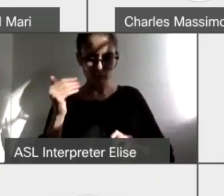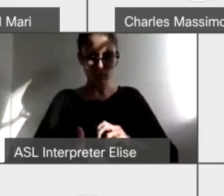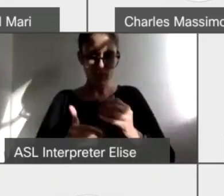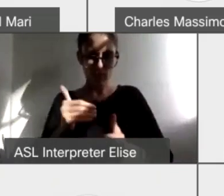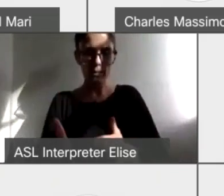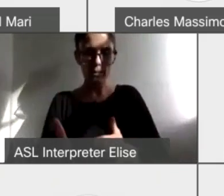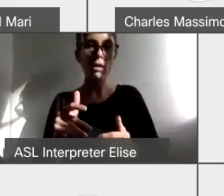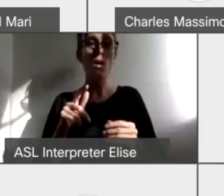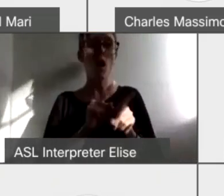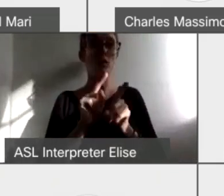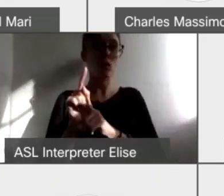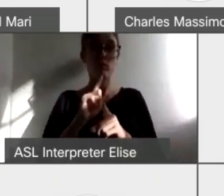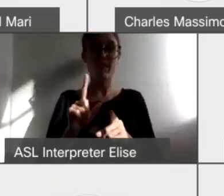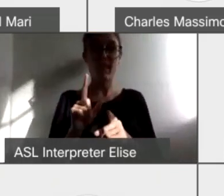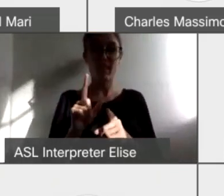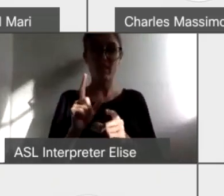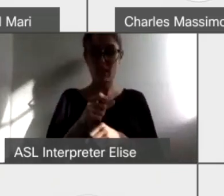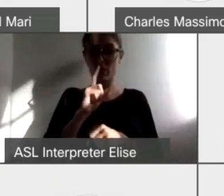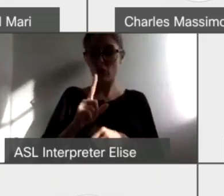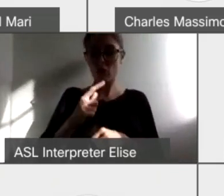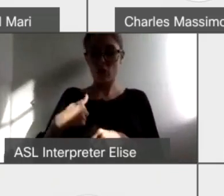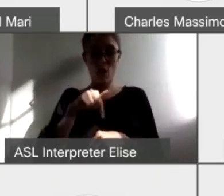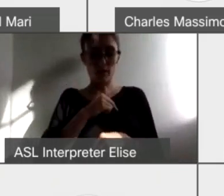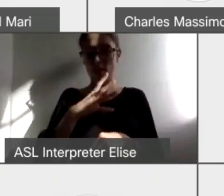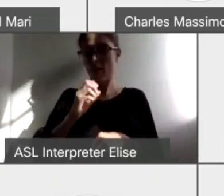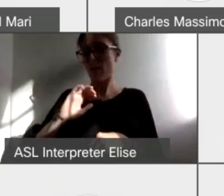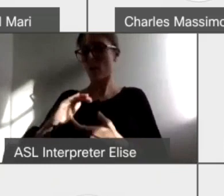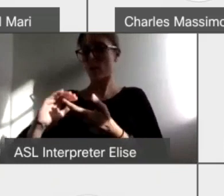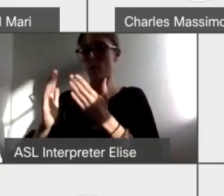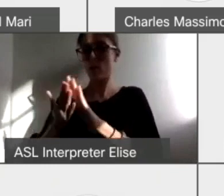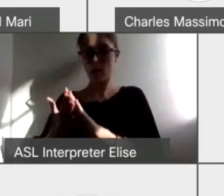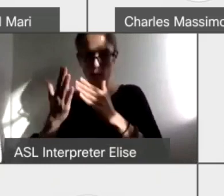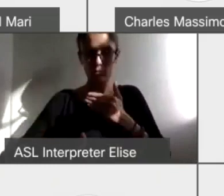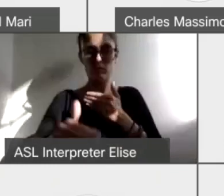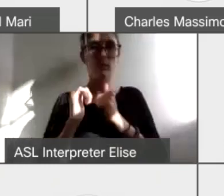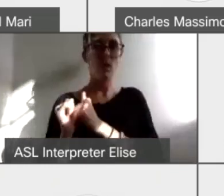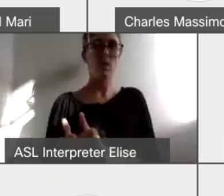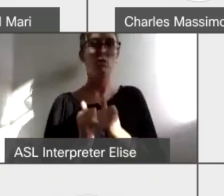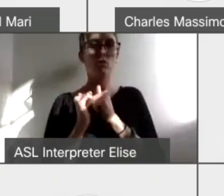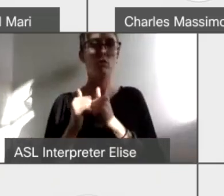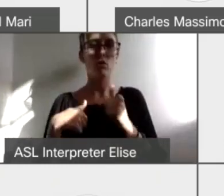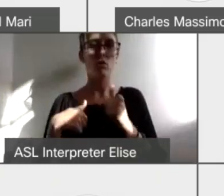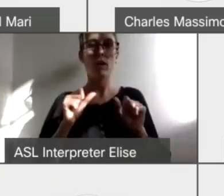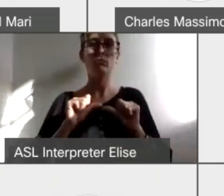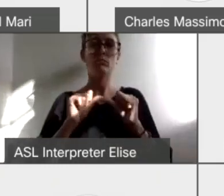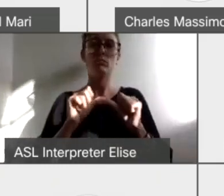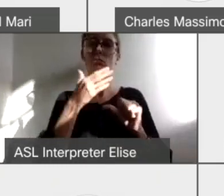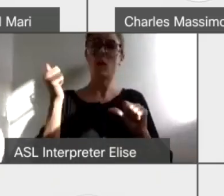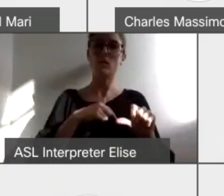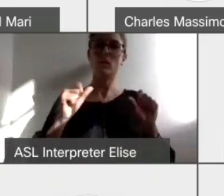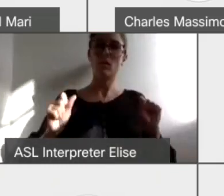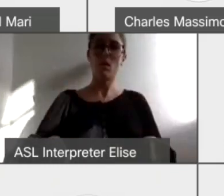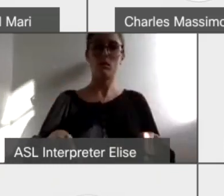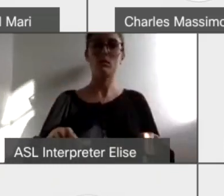community accountable to moving forward, together and progressing together, so that we can just continue to do the best that we can to provide